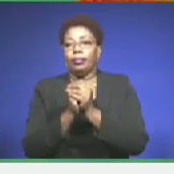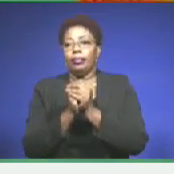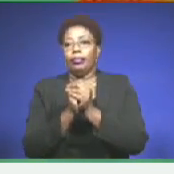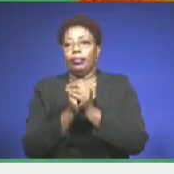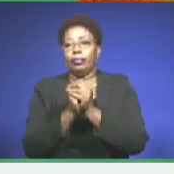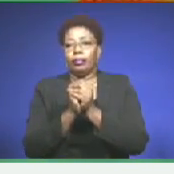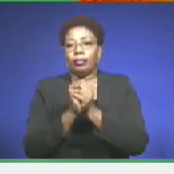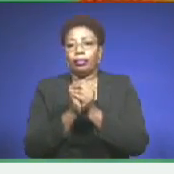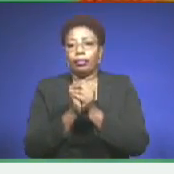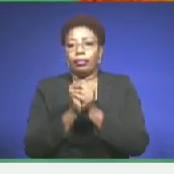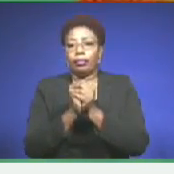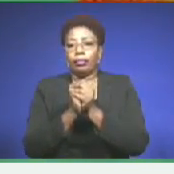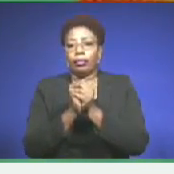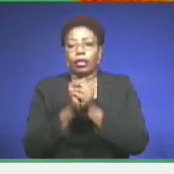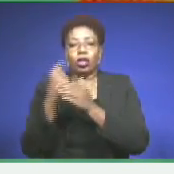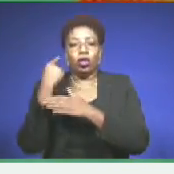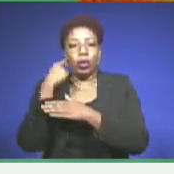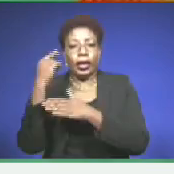Did you hear that?